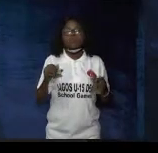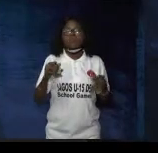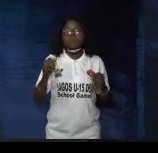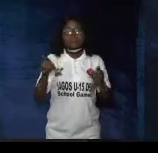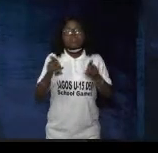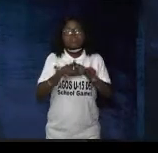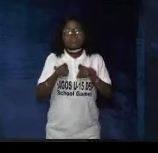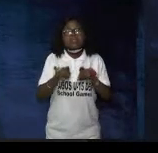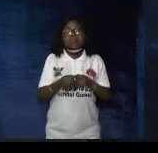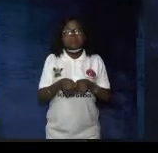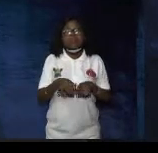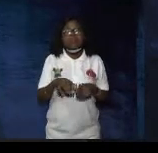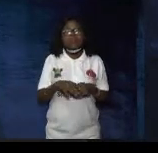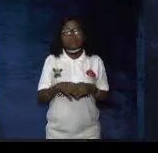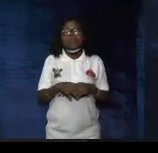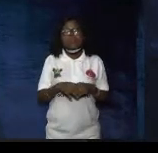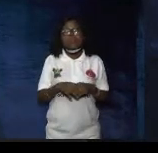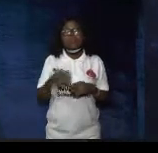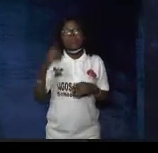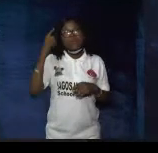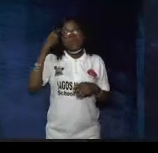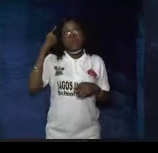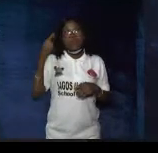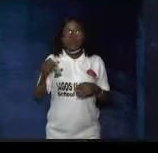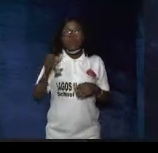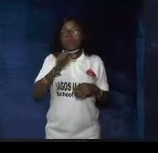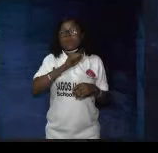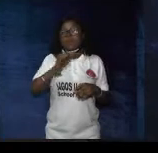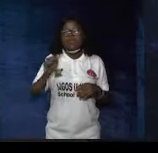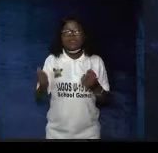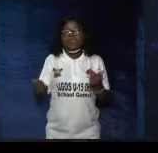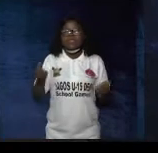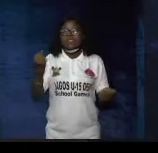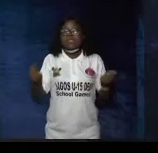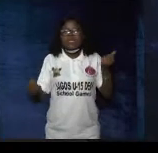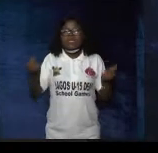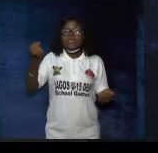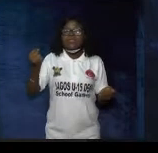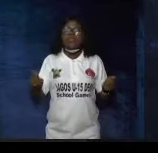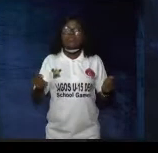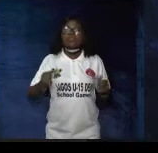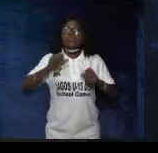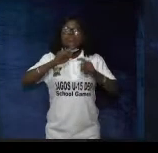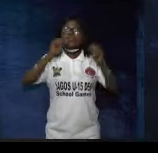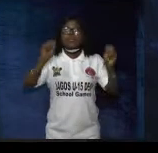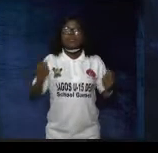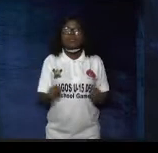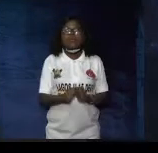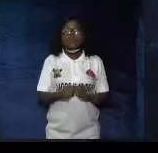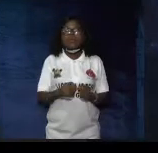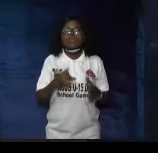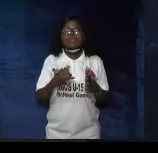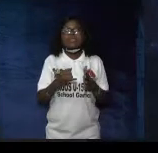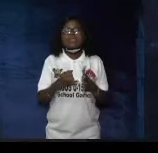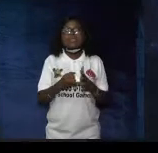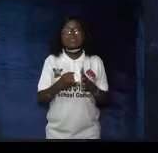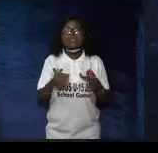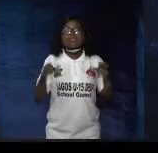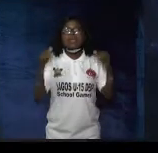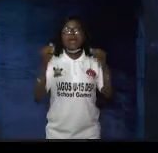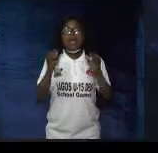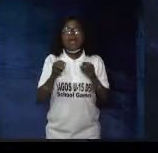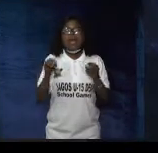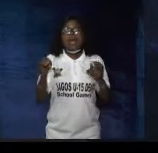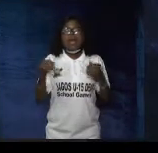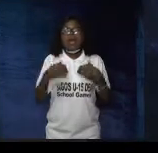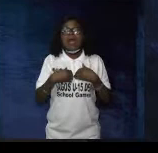equal. None of the sides are equal. Very easy to remember that for a scaling triangle. Let's see the next. It